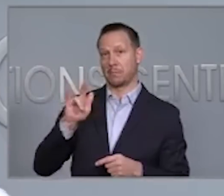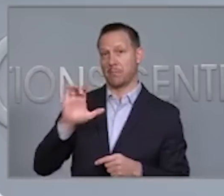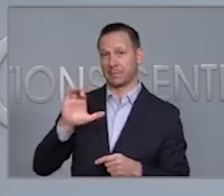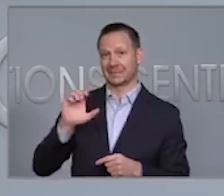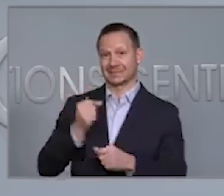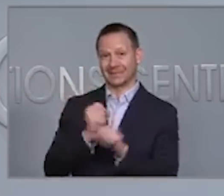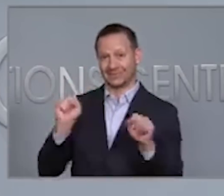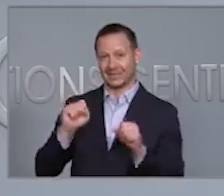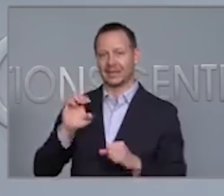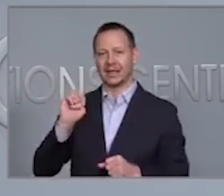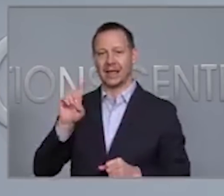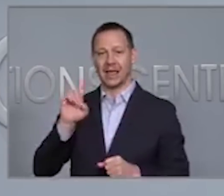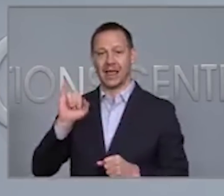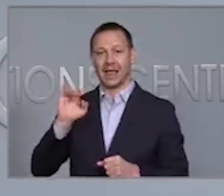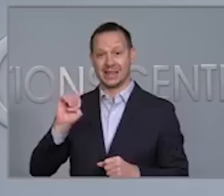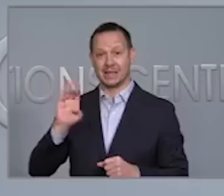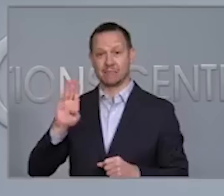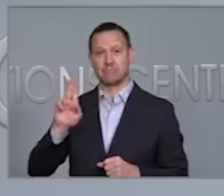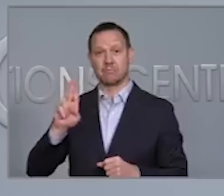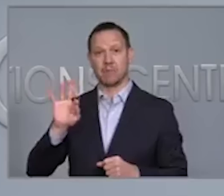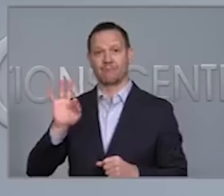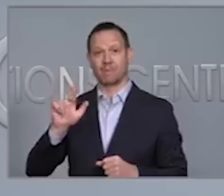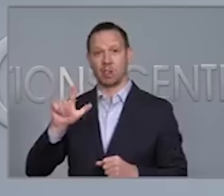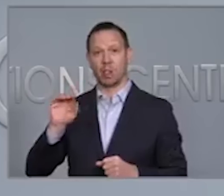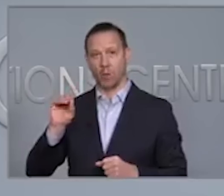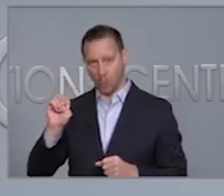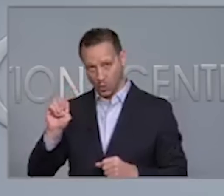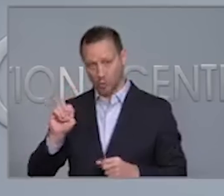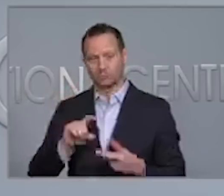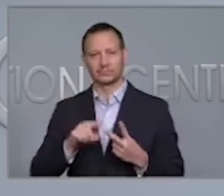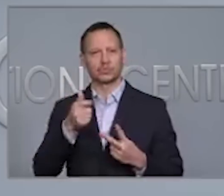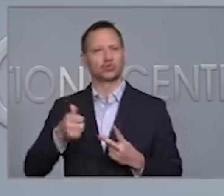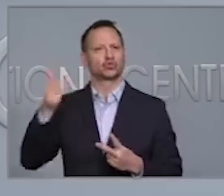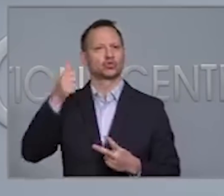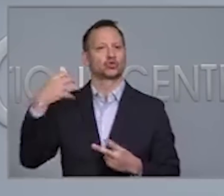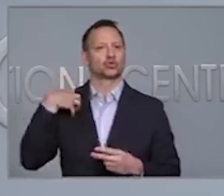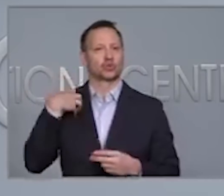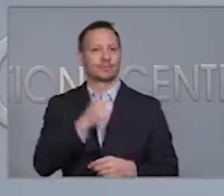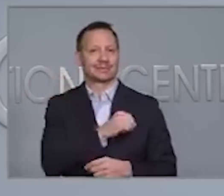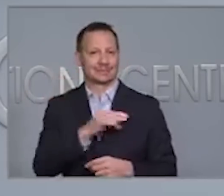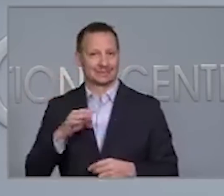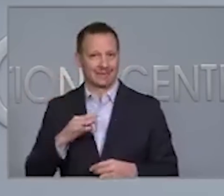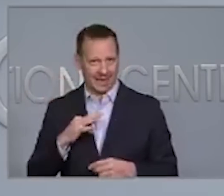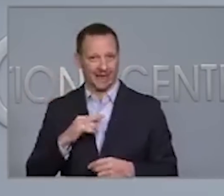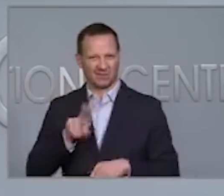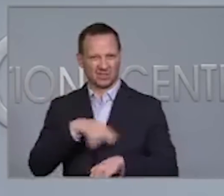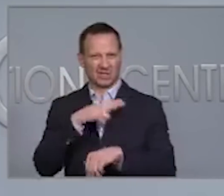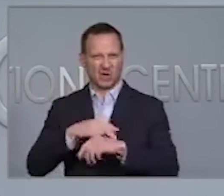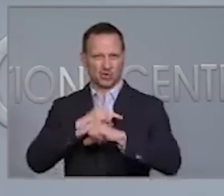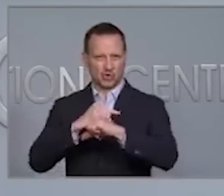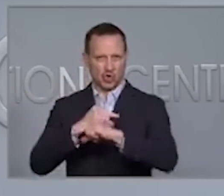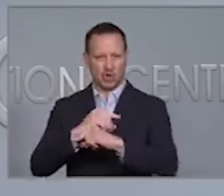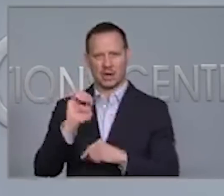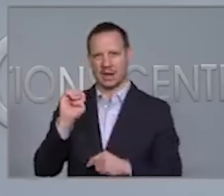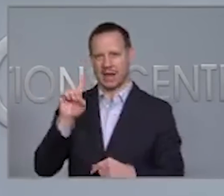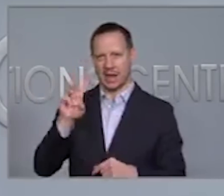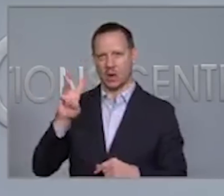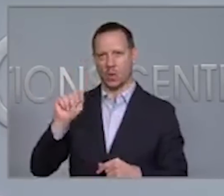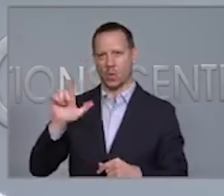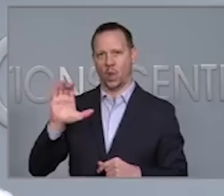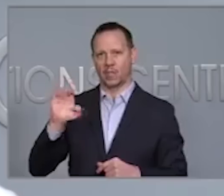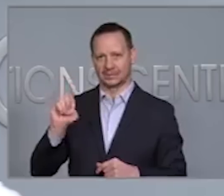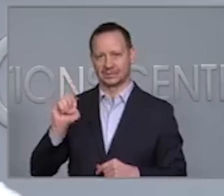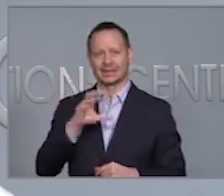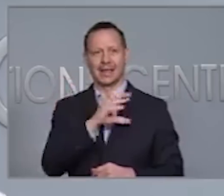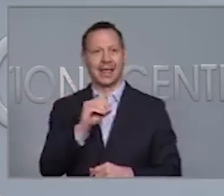Buffalo, Chief of Staff to the North Carolina National Guard, Colonel Ed Wallace, and Commander of the State Highway Patrol, Colonel